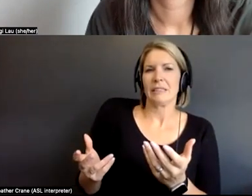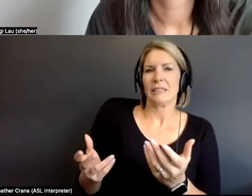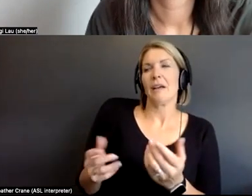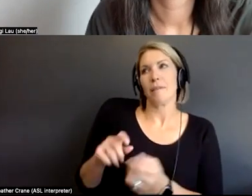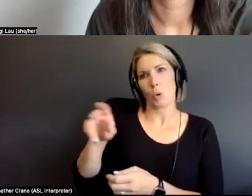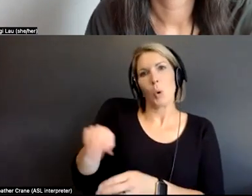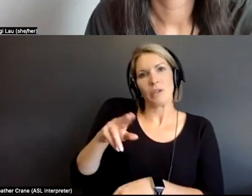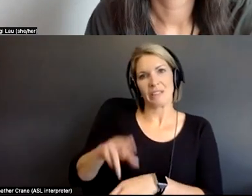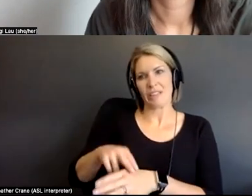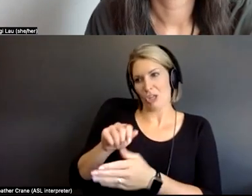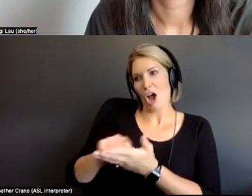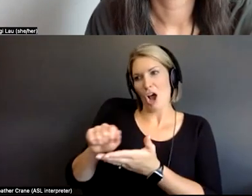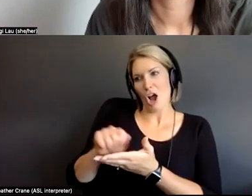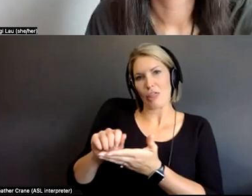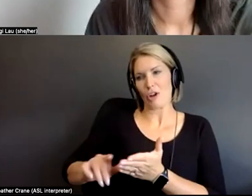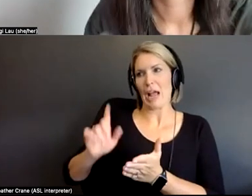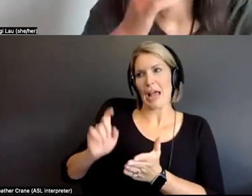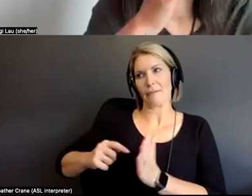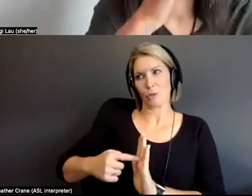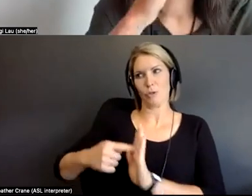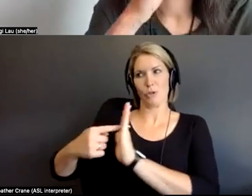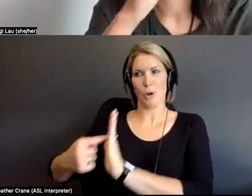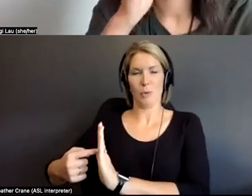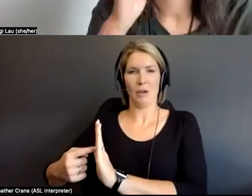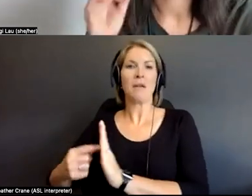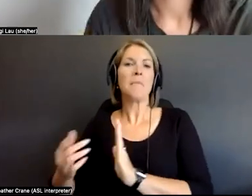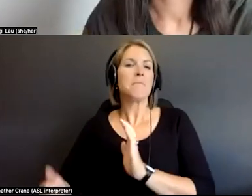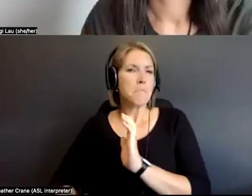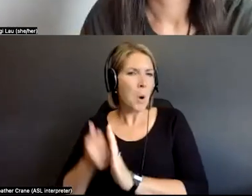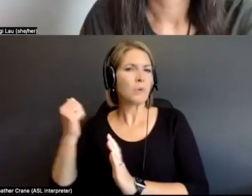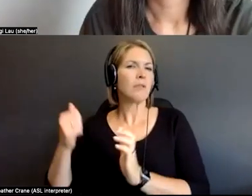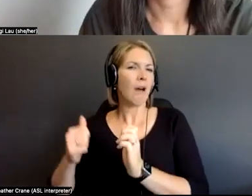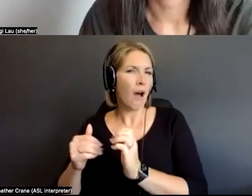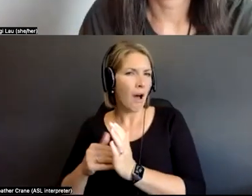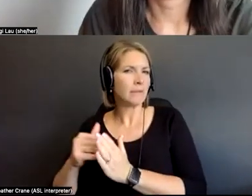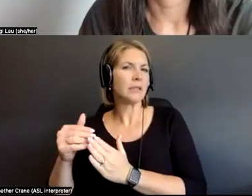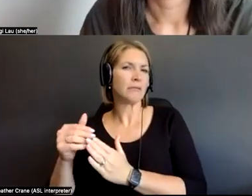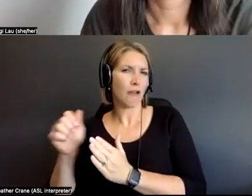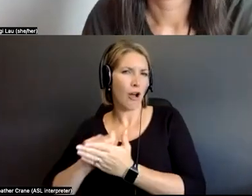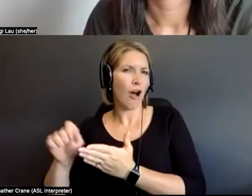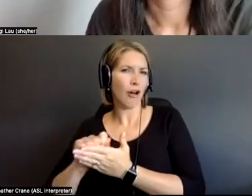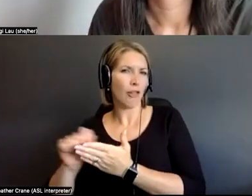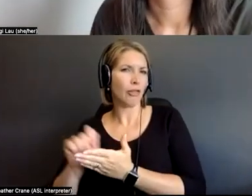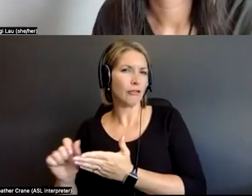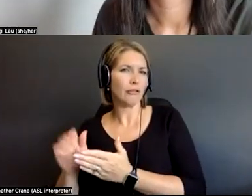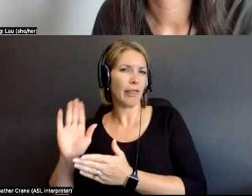Presumably, in many cases, the author has some input into a design. But Natalie, how much do